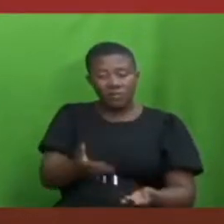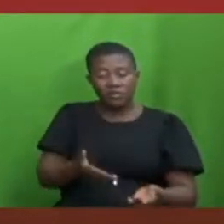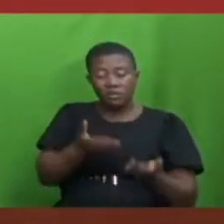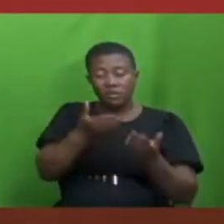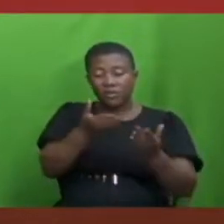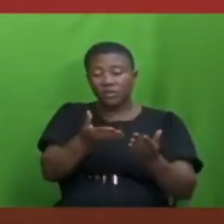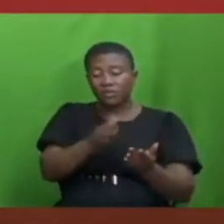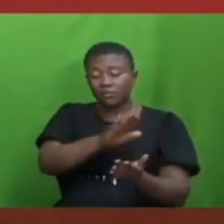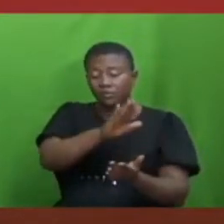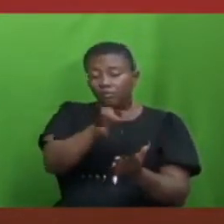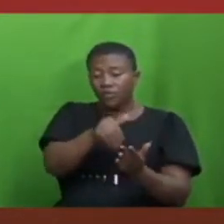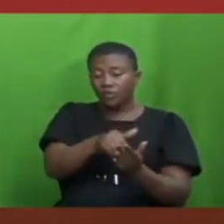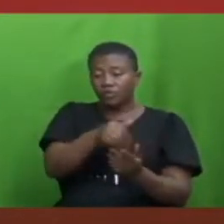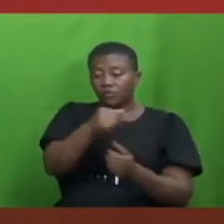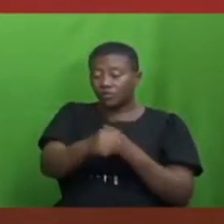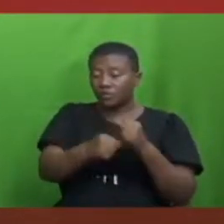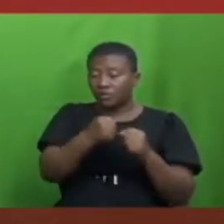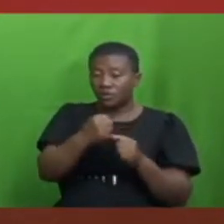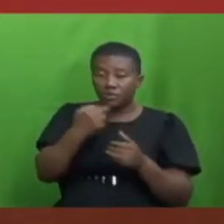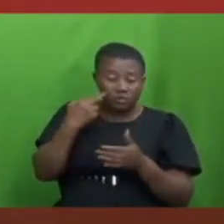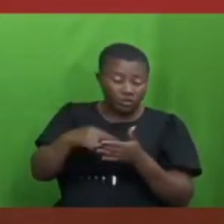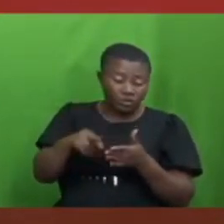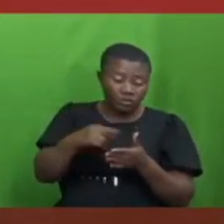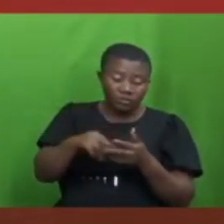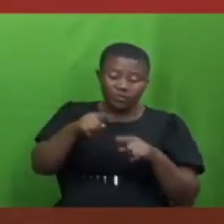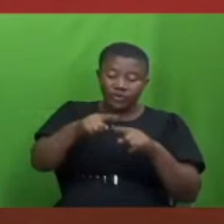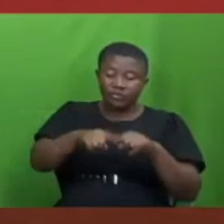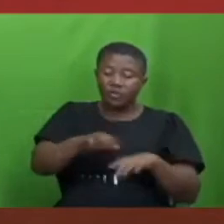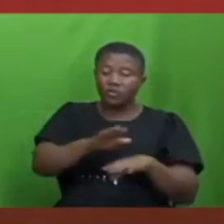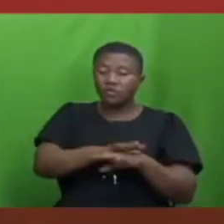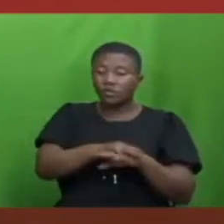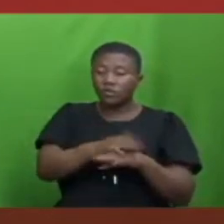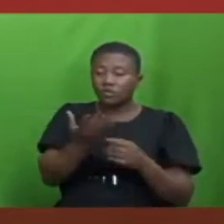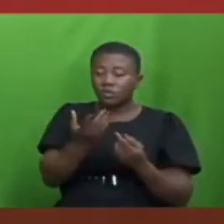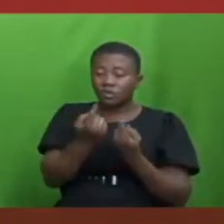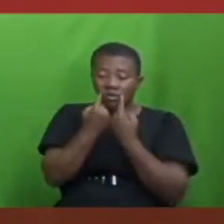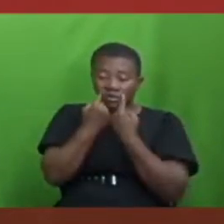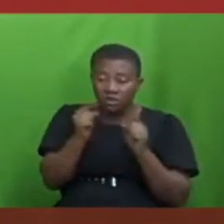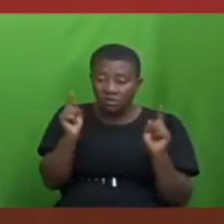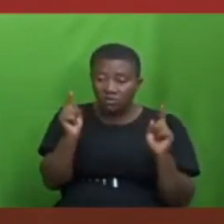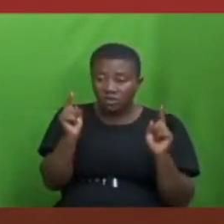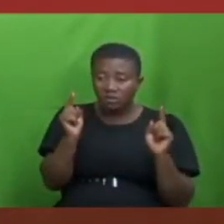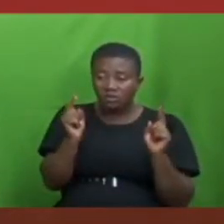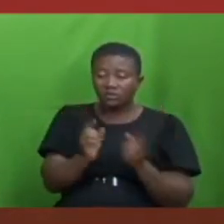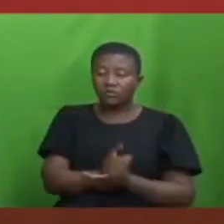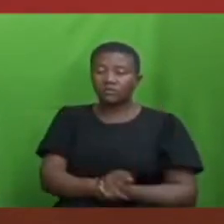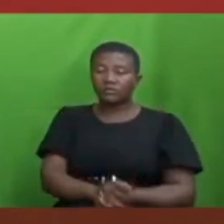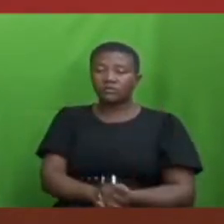review in the form of a statement as information to the House.